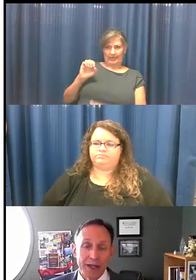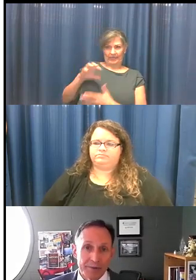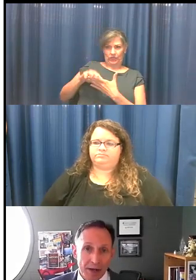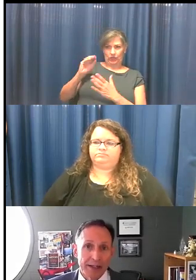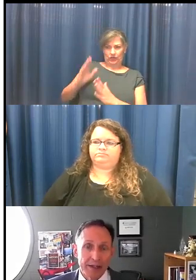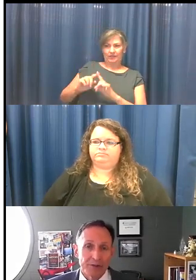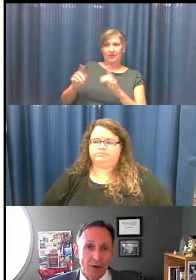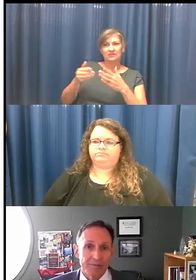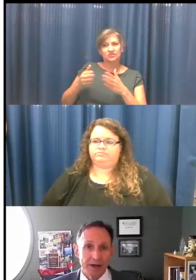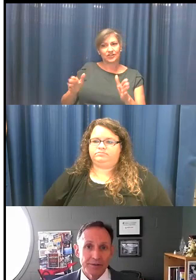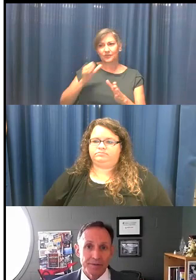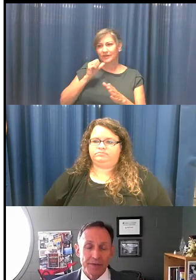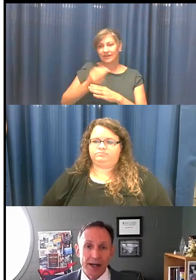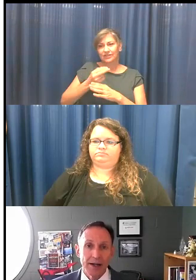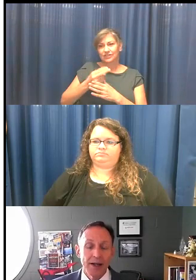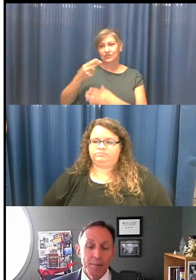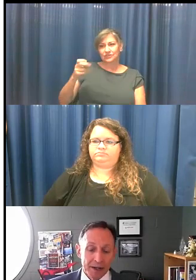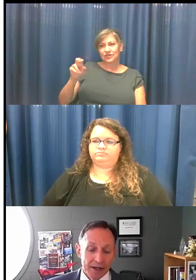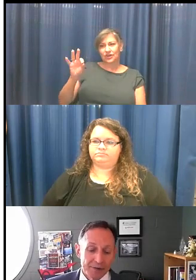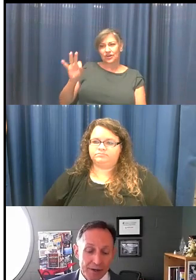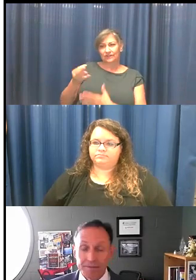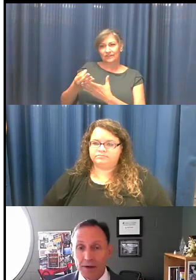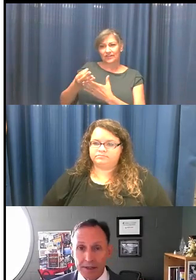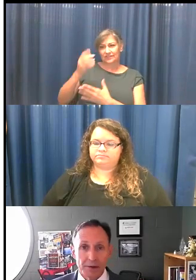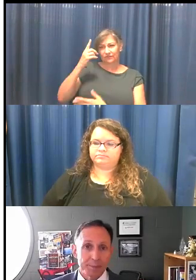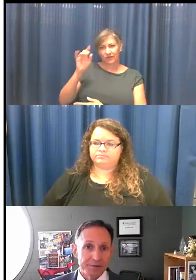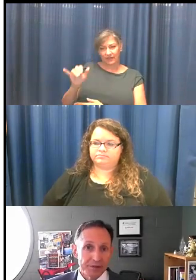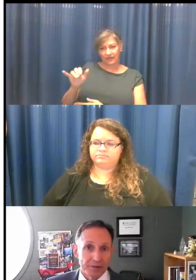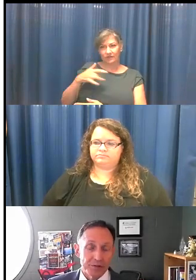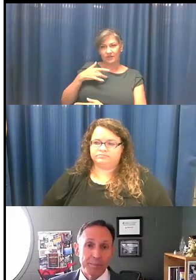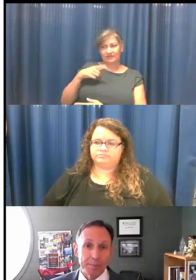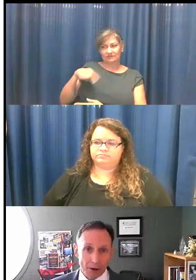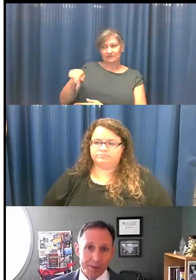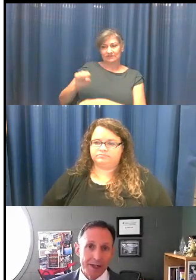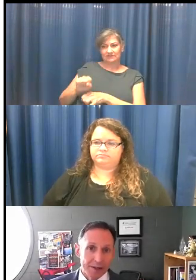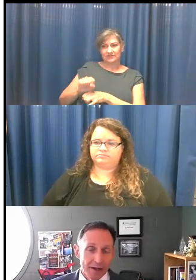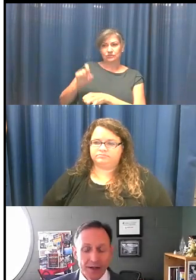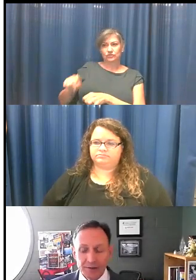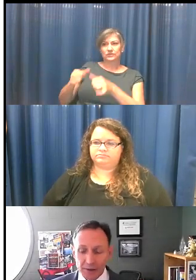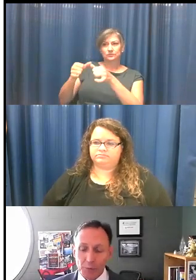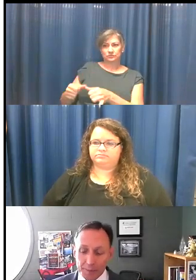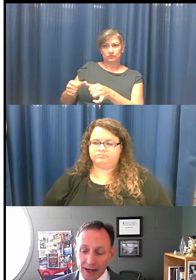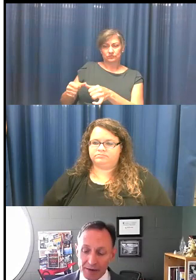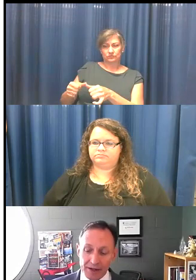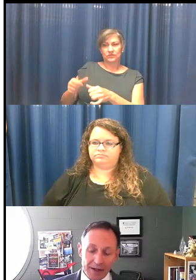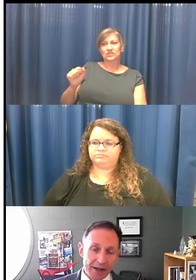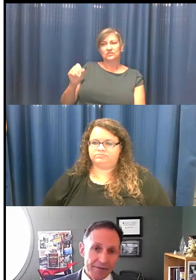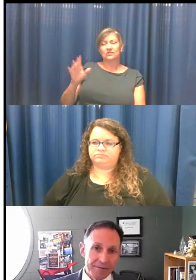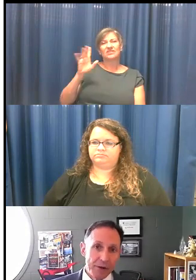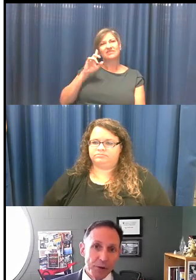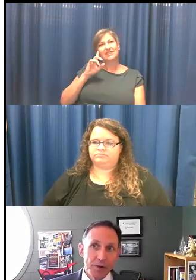general, we have not used HERF funds for that because we felt that those positions should be permanent. So I think we may have